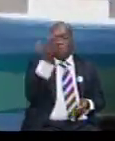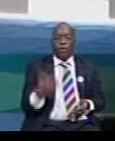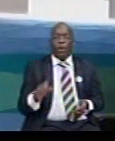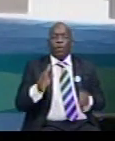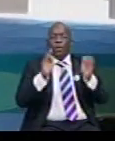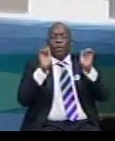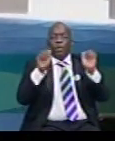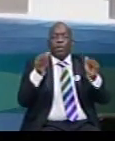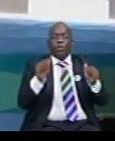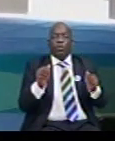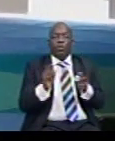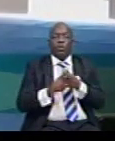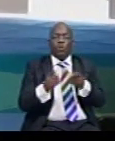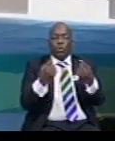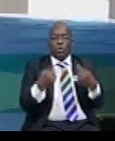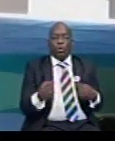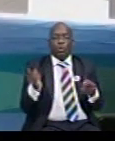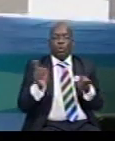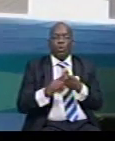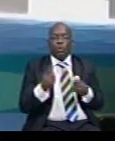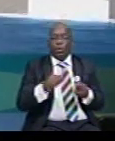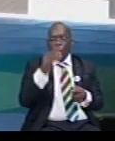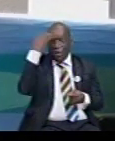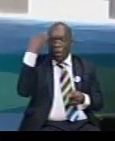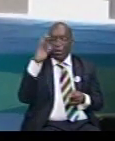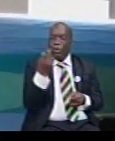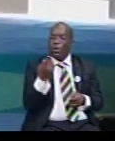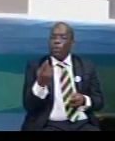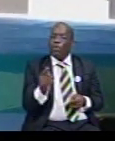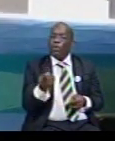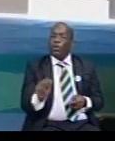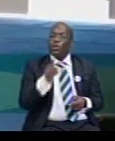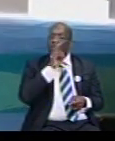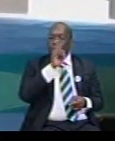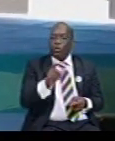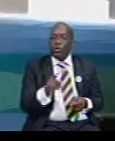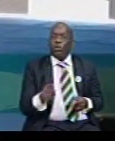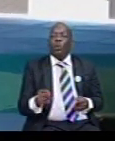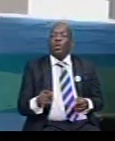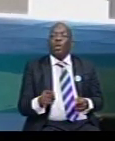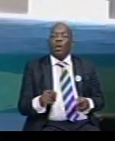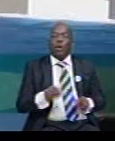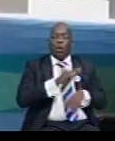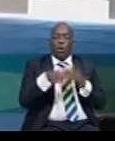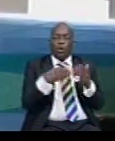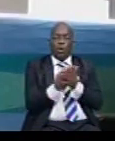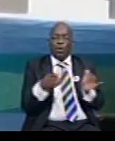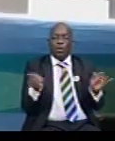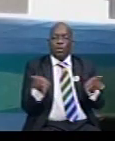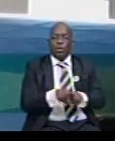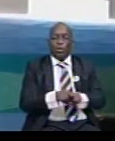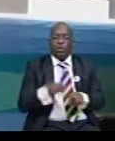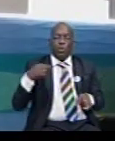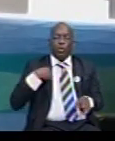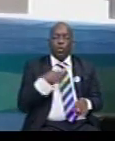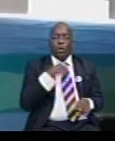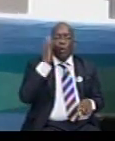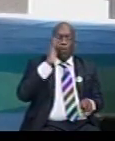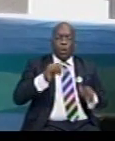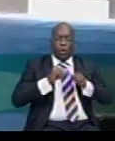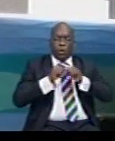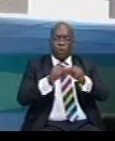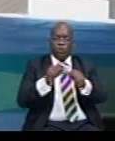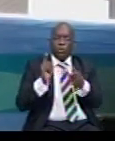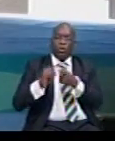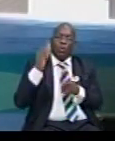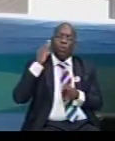the knowledge of the truth. But all the same, we're going to keep on ministering the